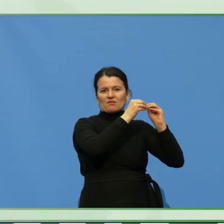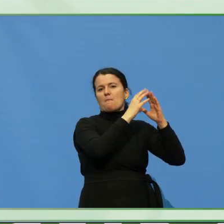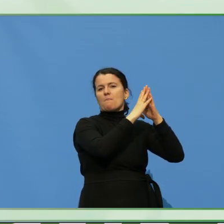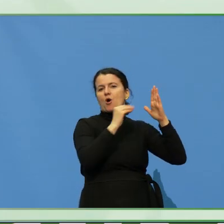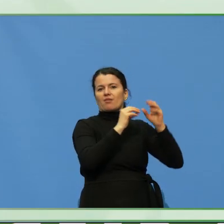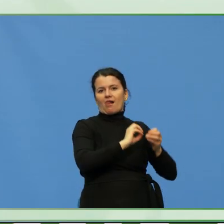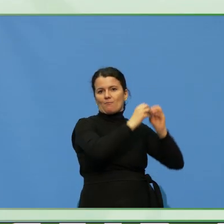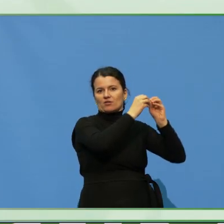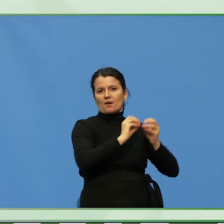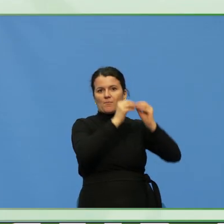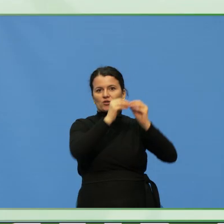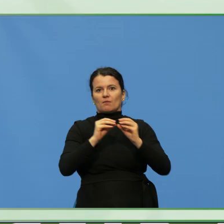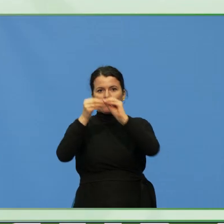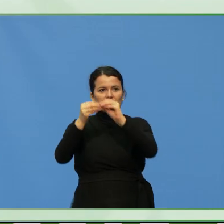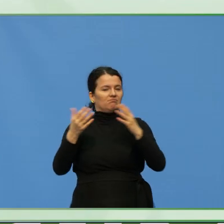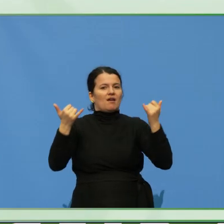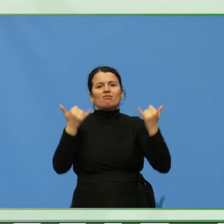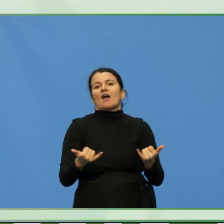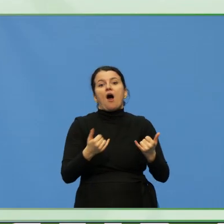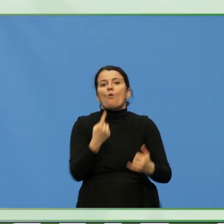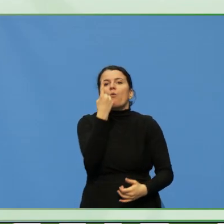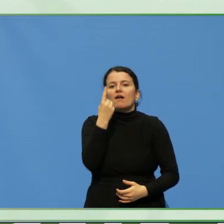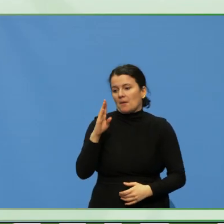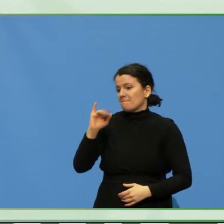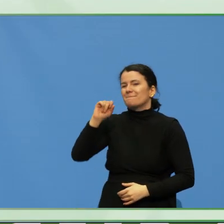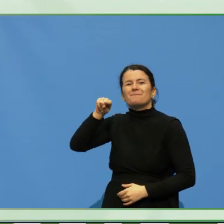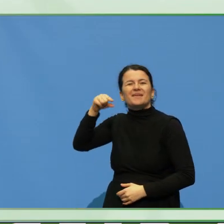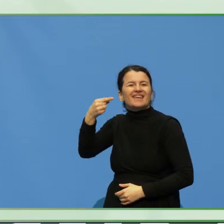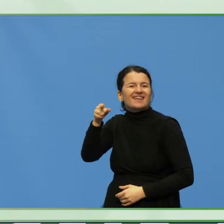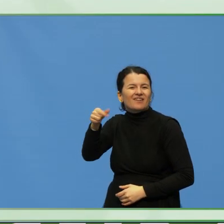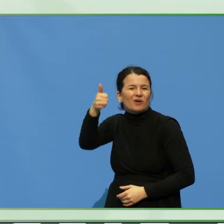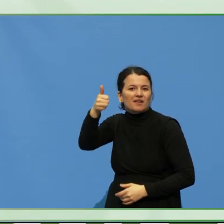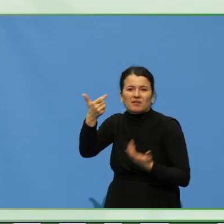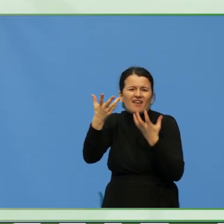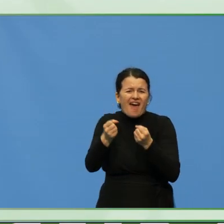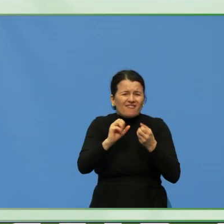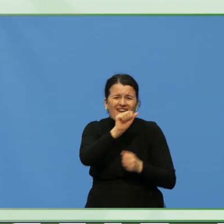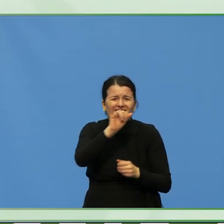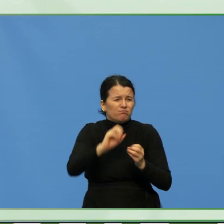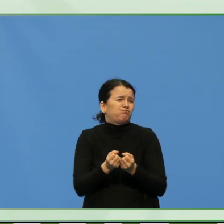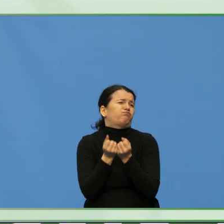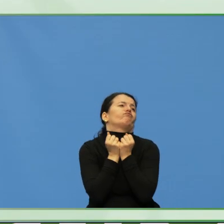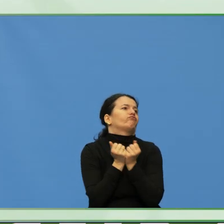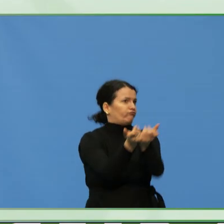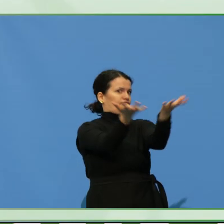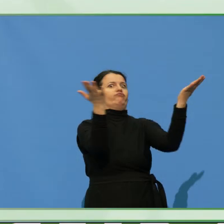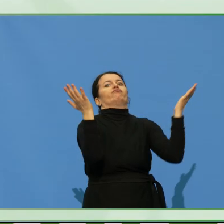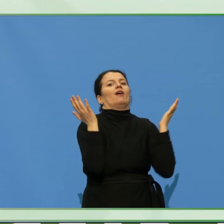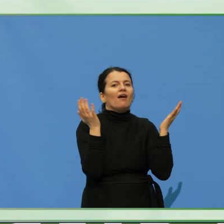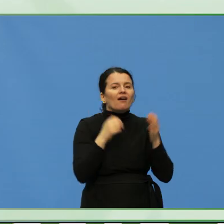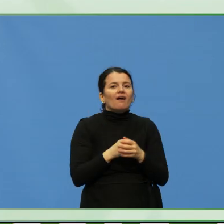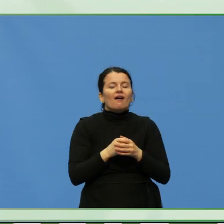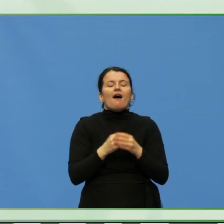language models, there are now multiple different models, that we do put the right guardrails in play. And the